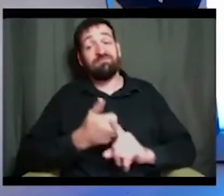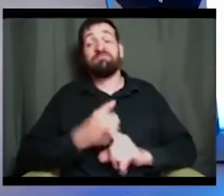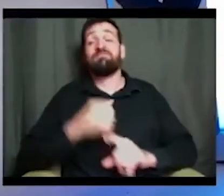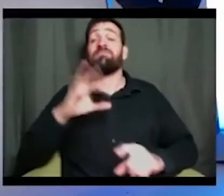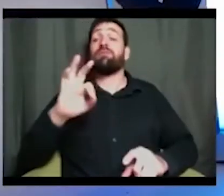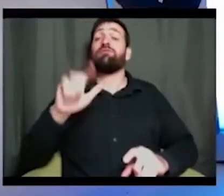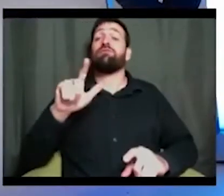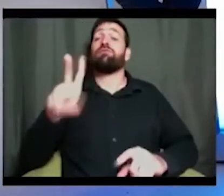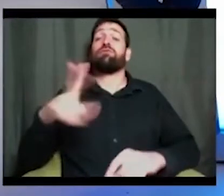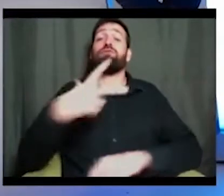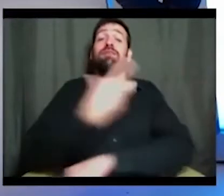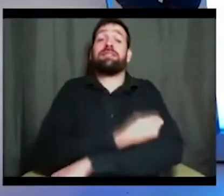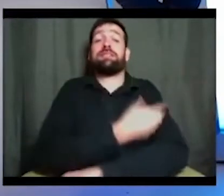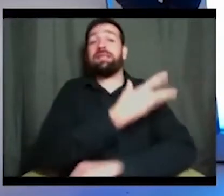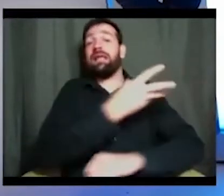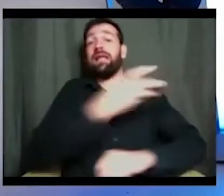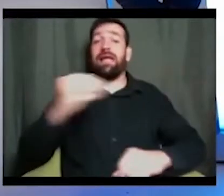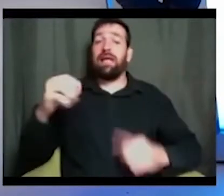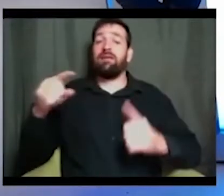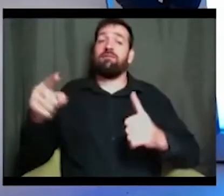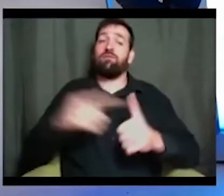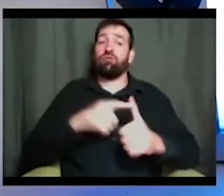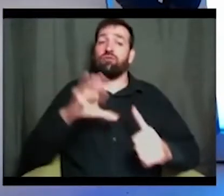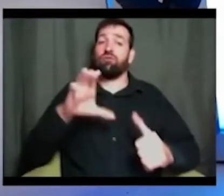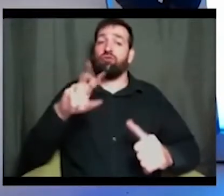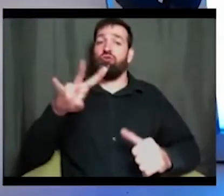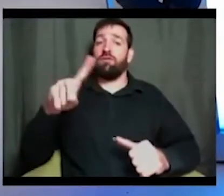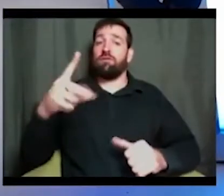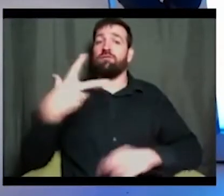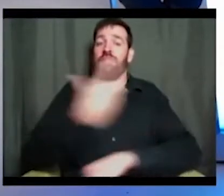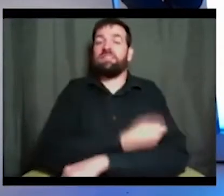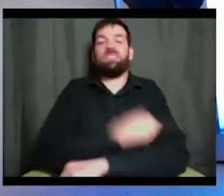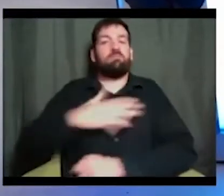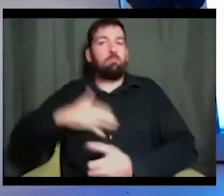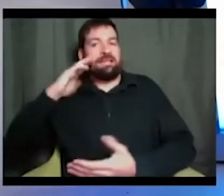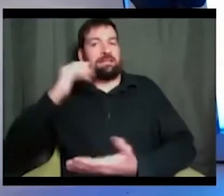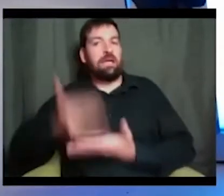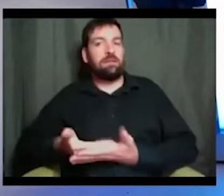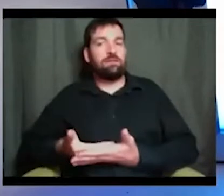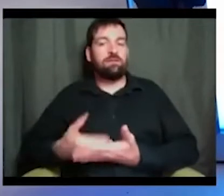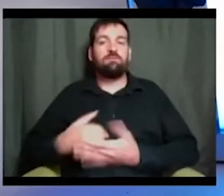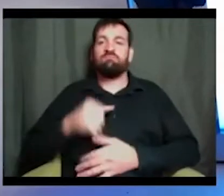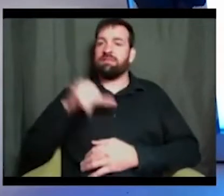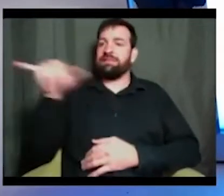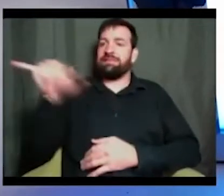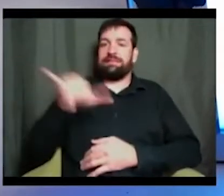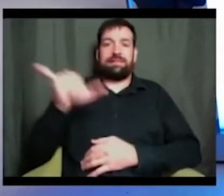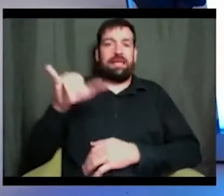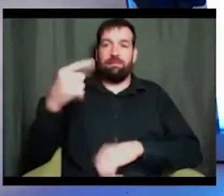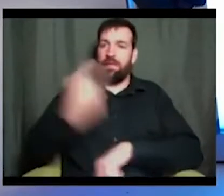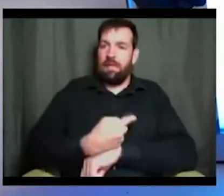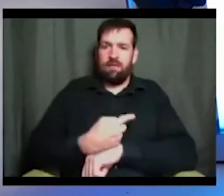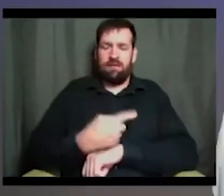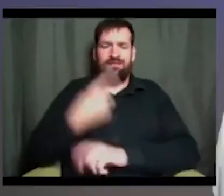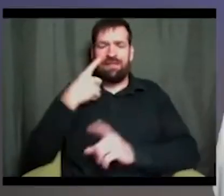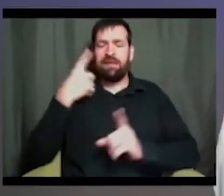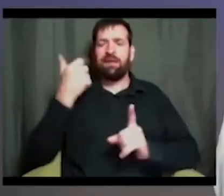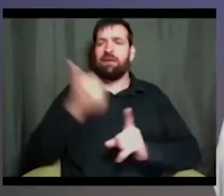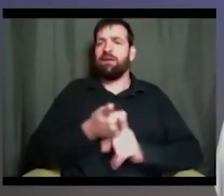and his first COVID vaccine, my son, on the same day. And I think he had